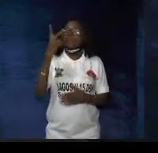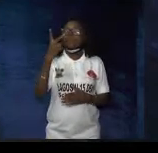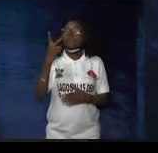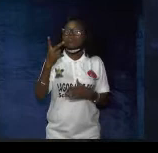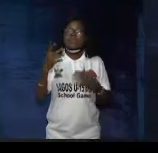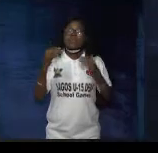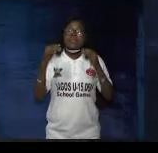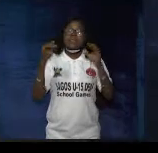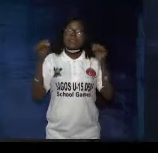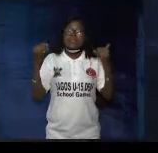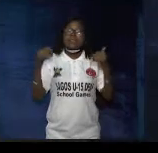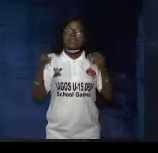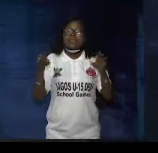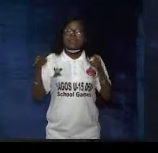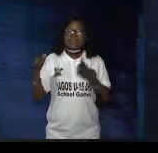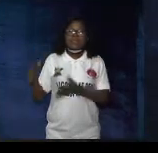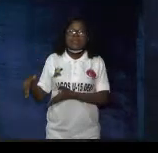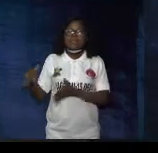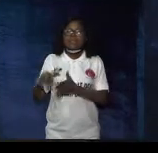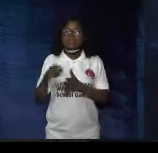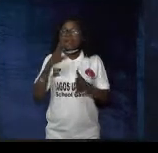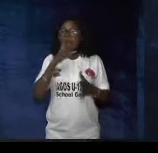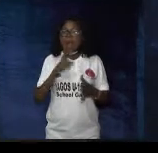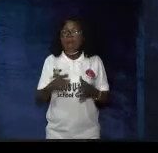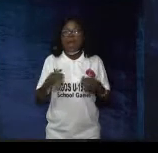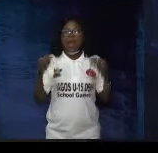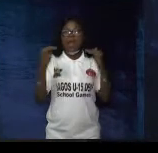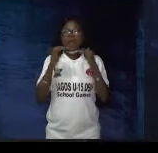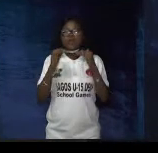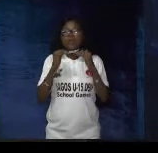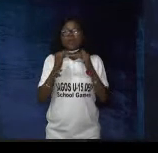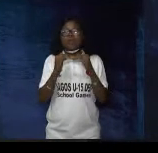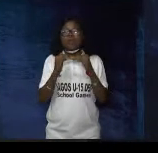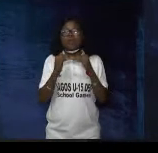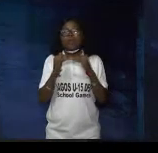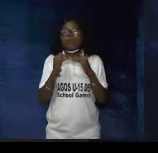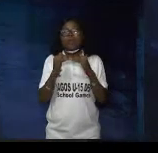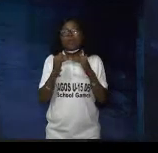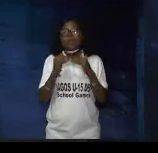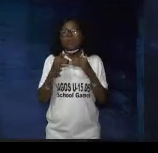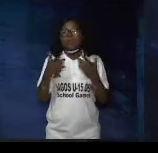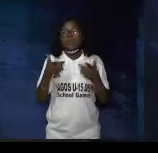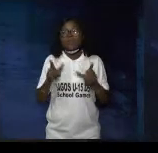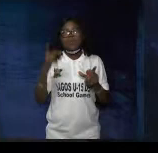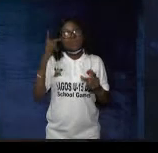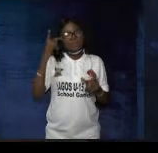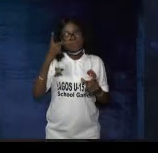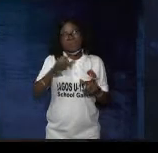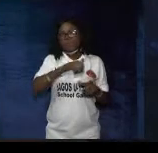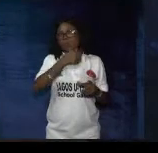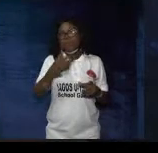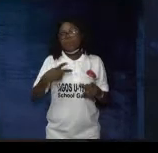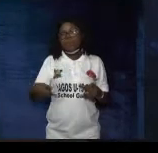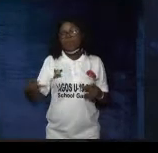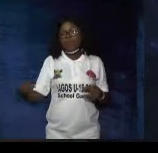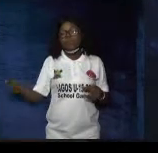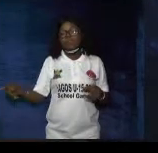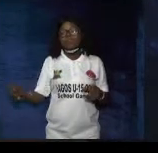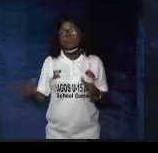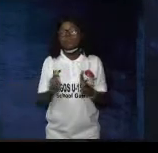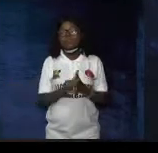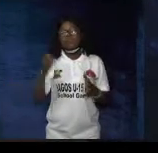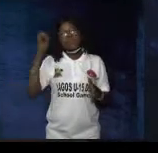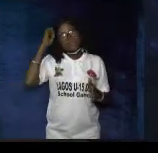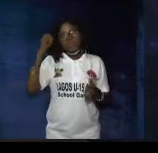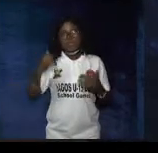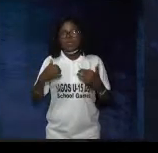the two sides that are equal, straight to divide the two angles that are equal. That's the line of symmetry. Let's